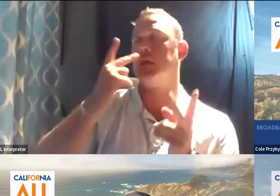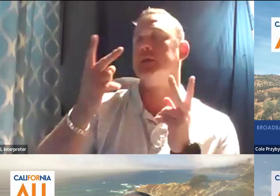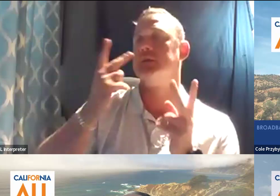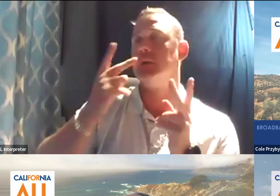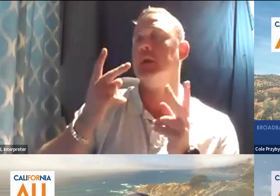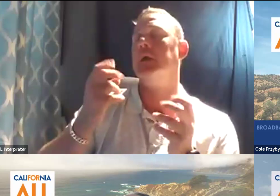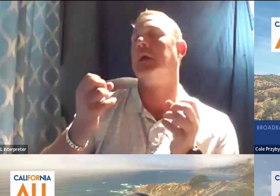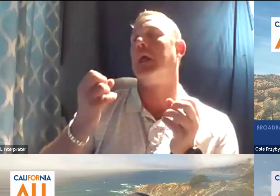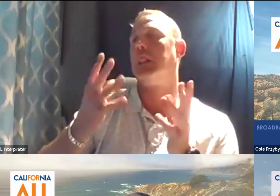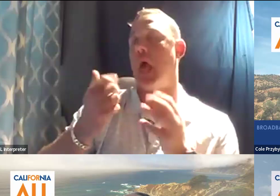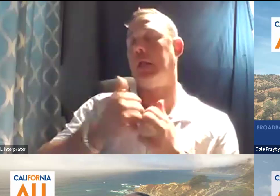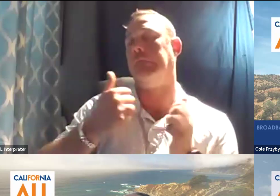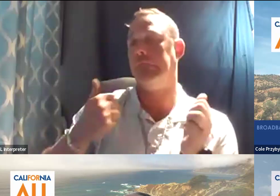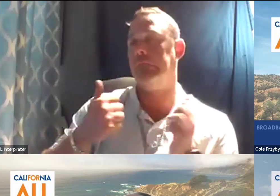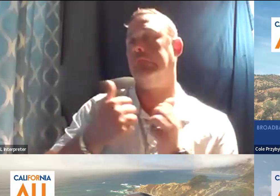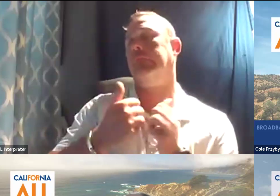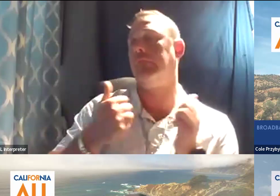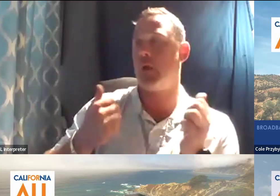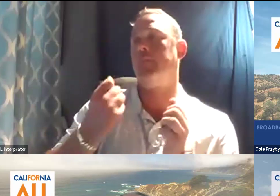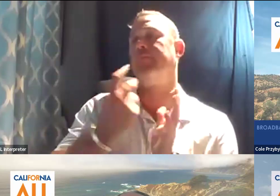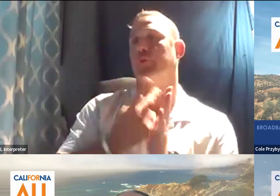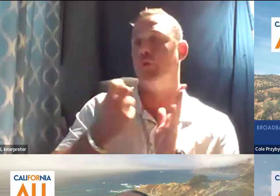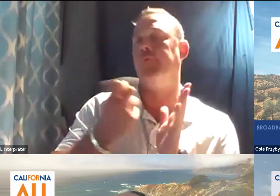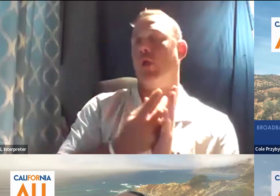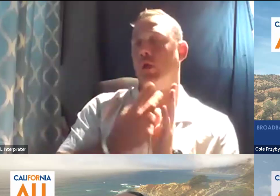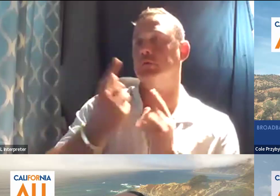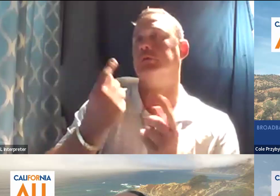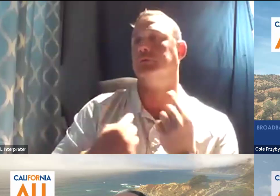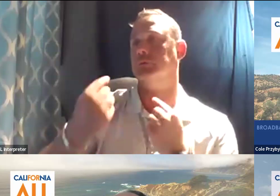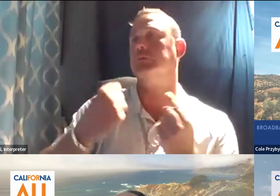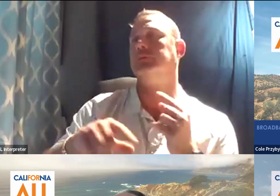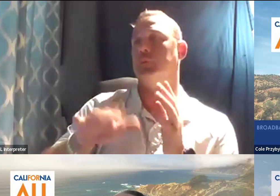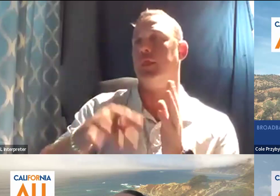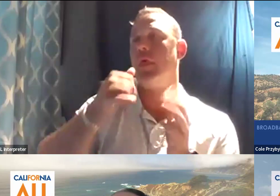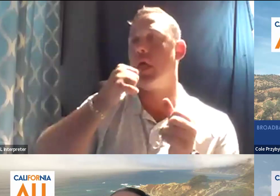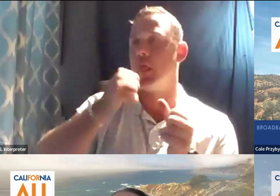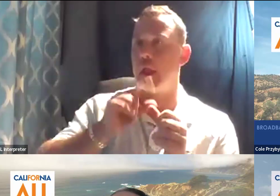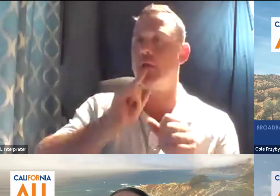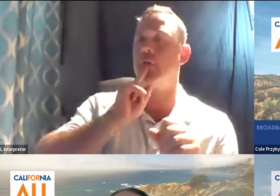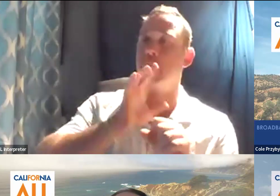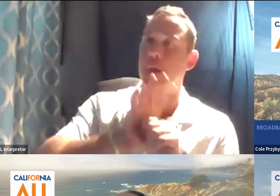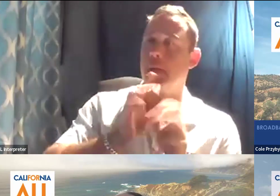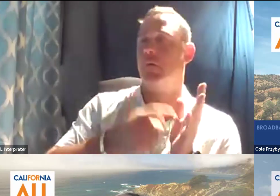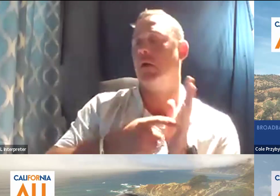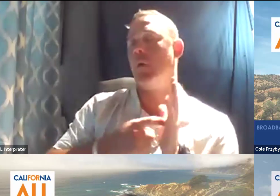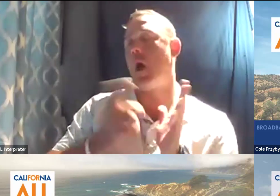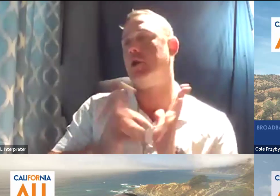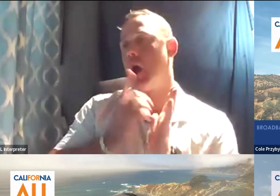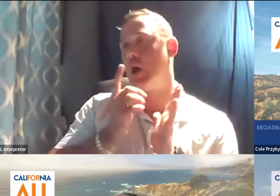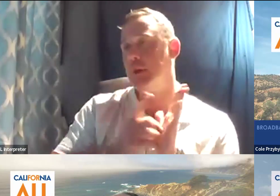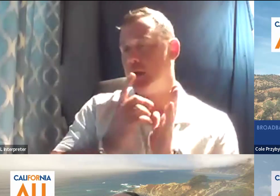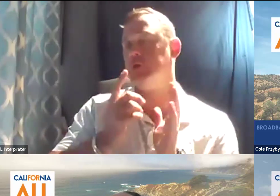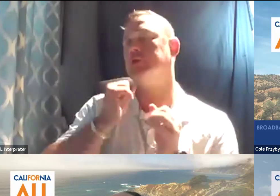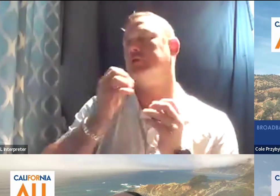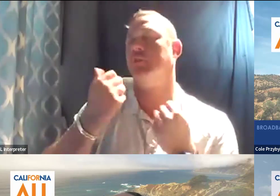of setbacks in terms of, approvals that are coming in, especially with the letters of commitments, the required documentation. So